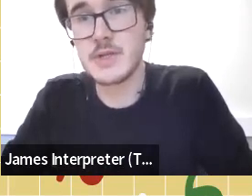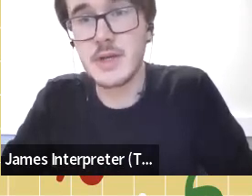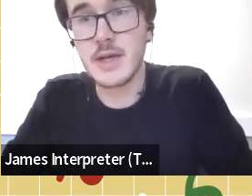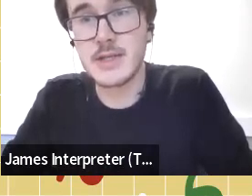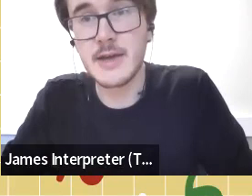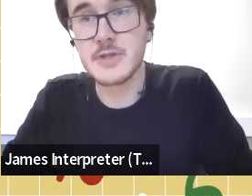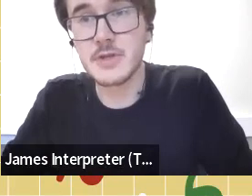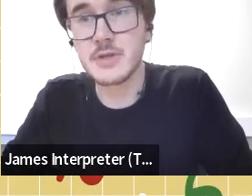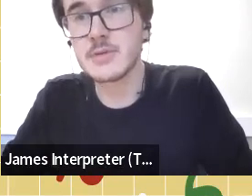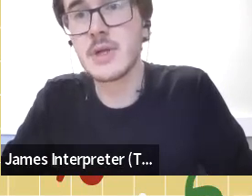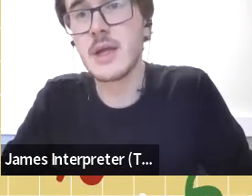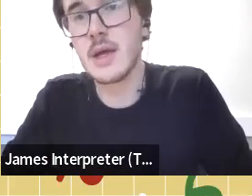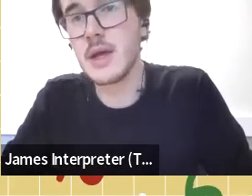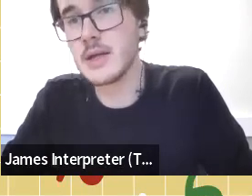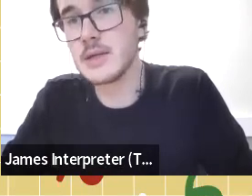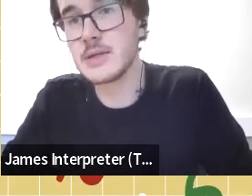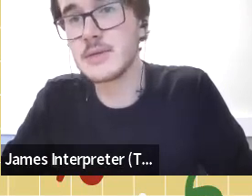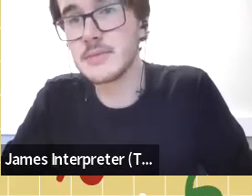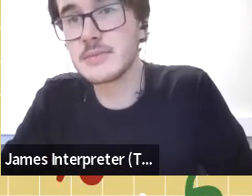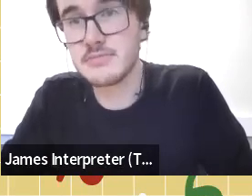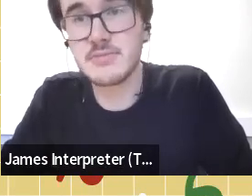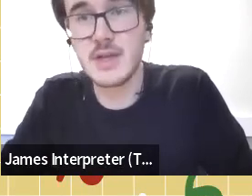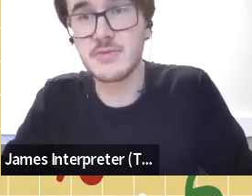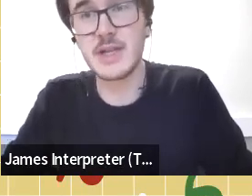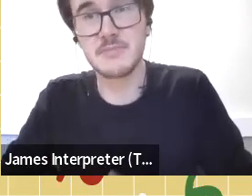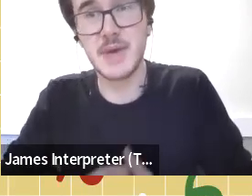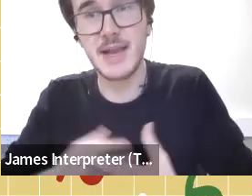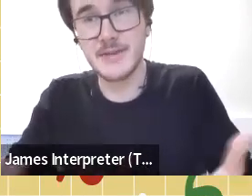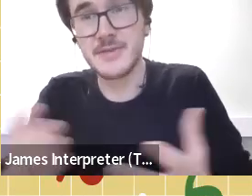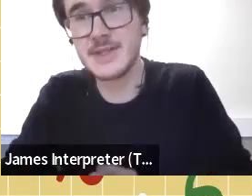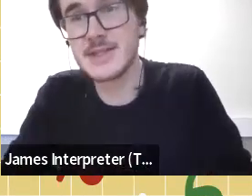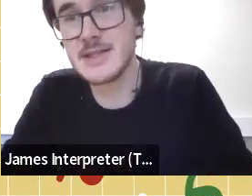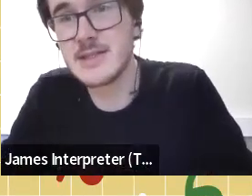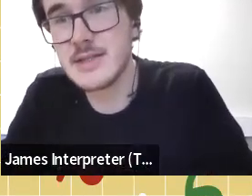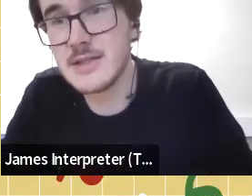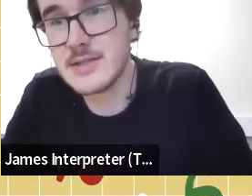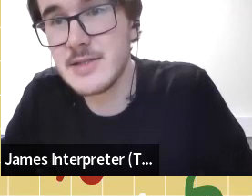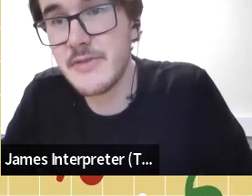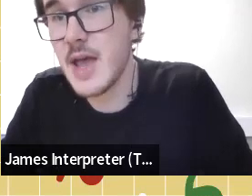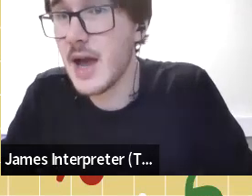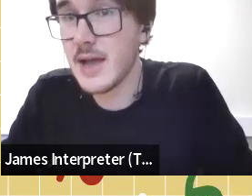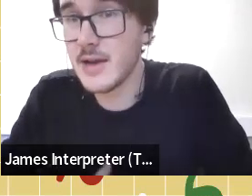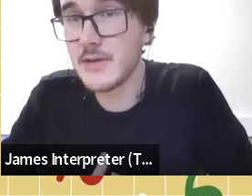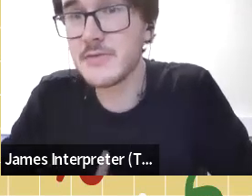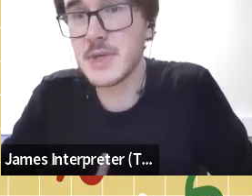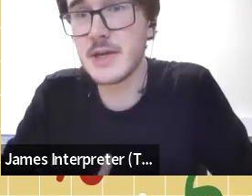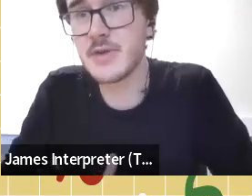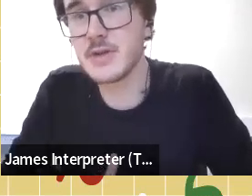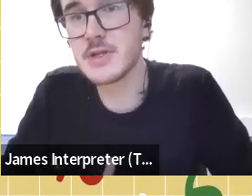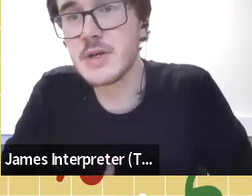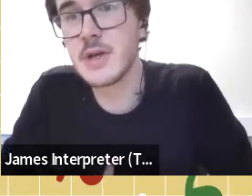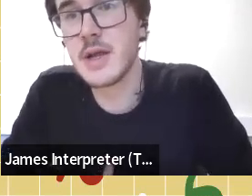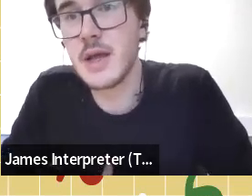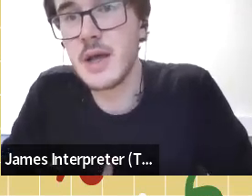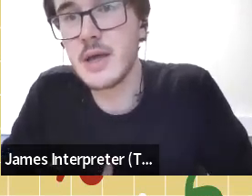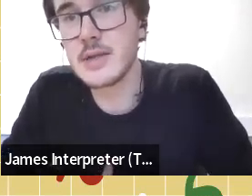I went to a deaf school, and really my life is deaf. I love my deaf